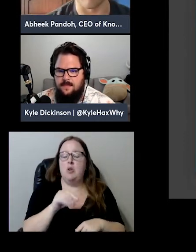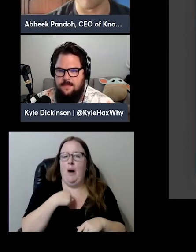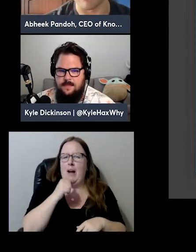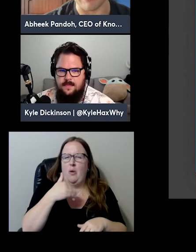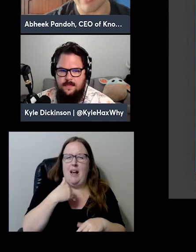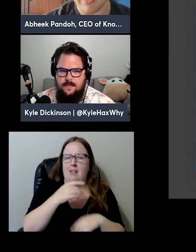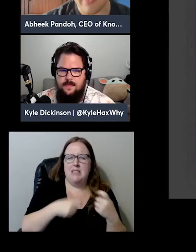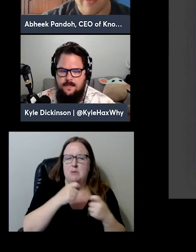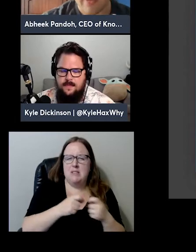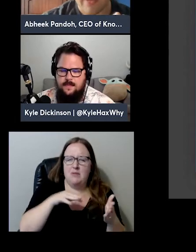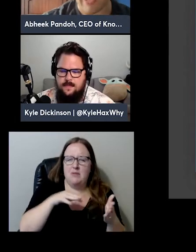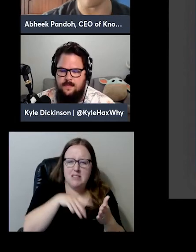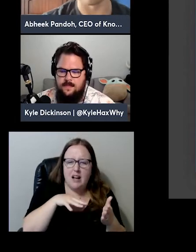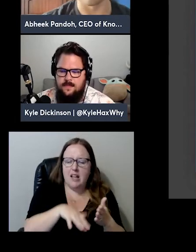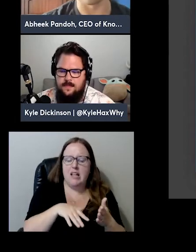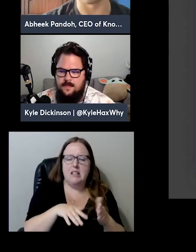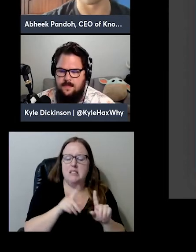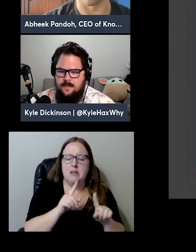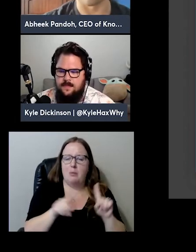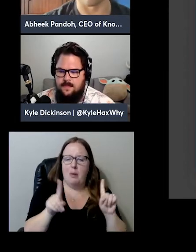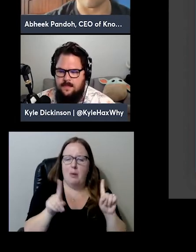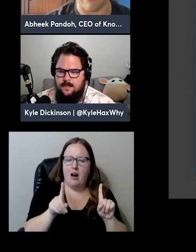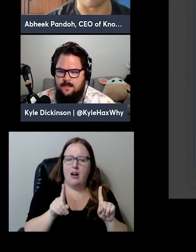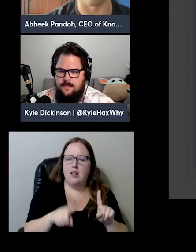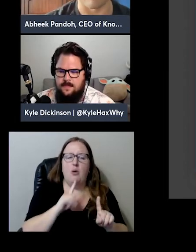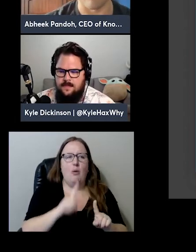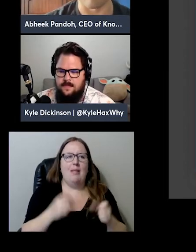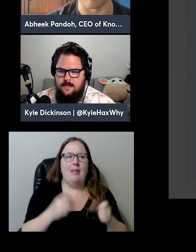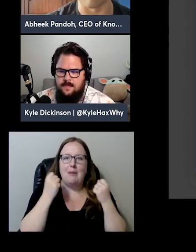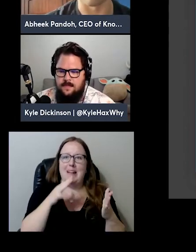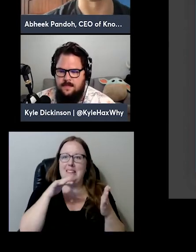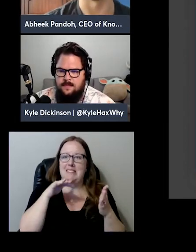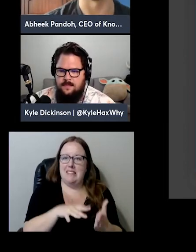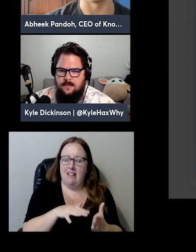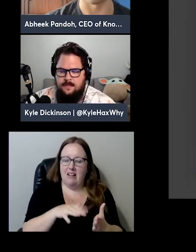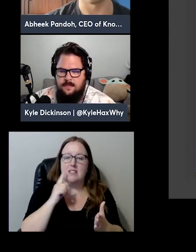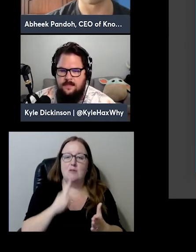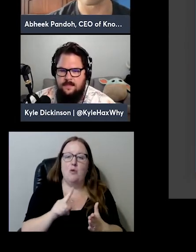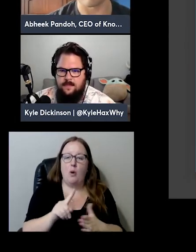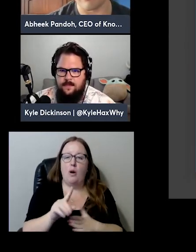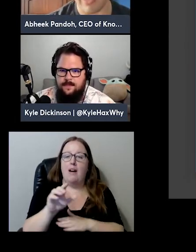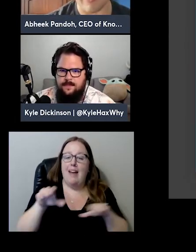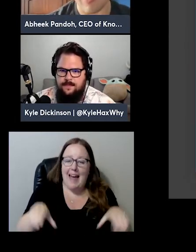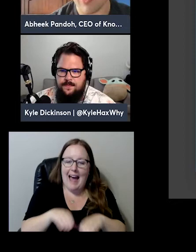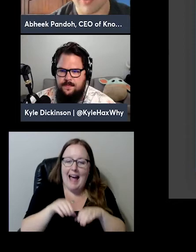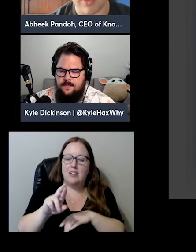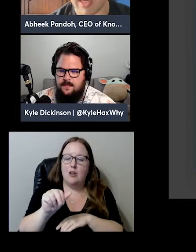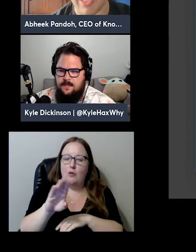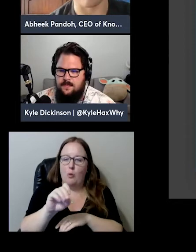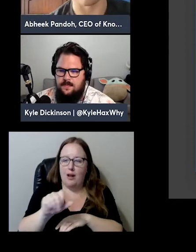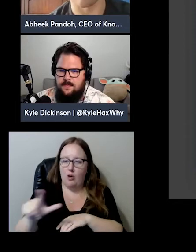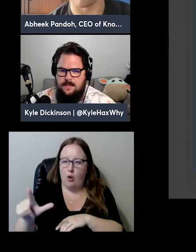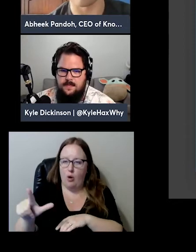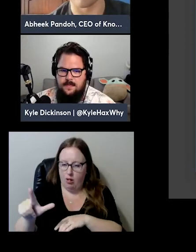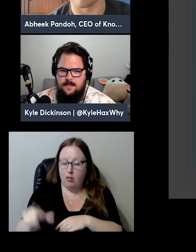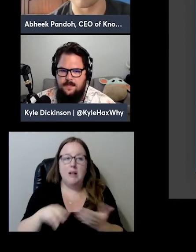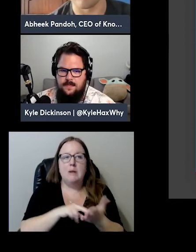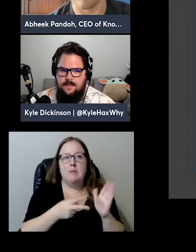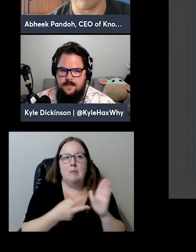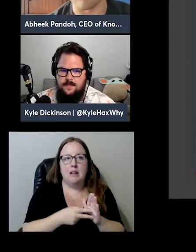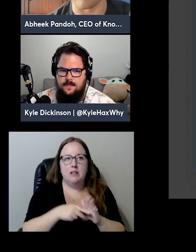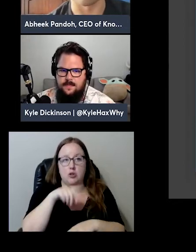studies in mind, but like countless studies on active recall being the best way to learn. So basically, active recall is like asking a